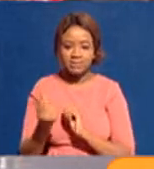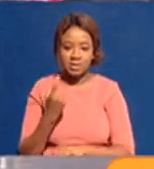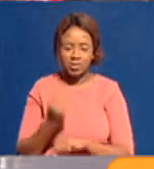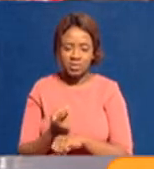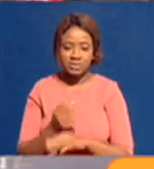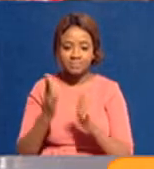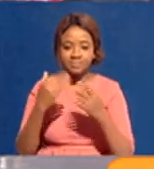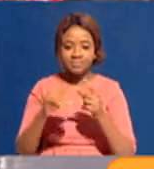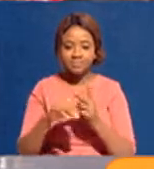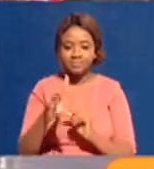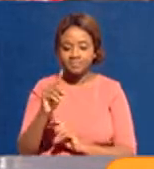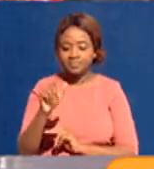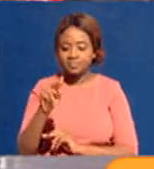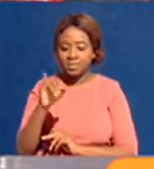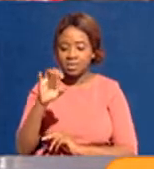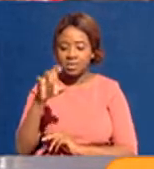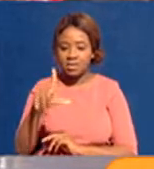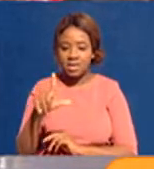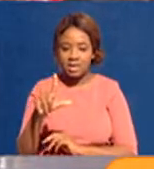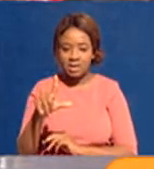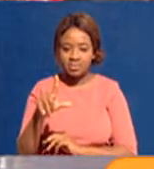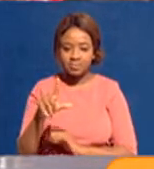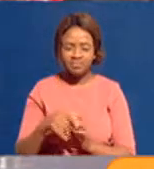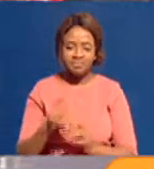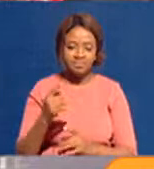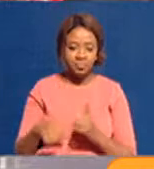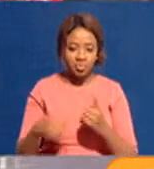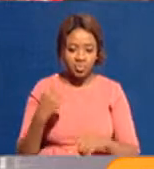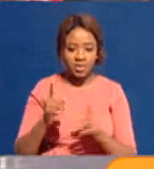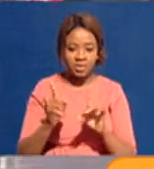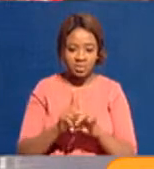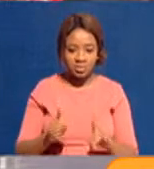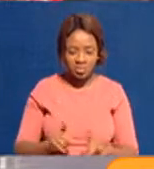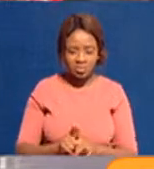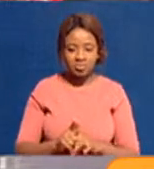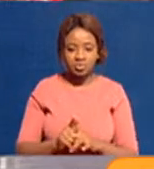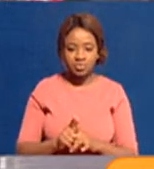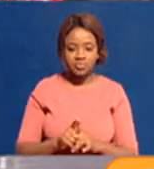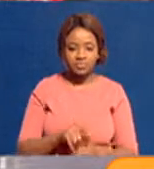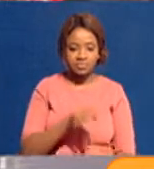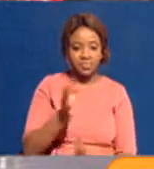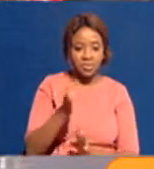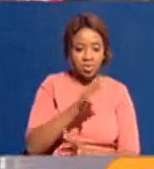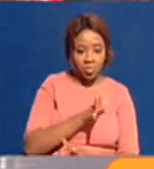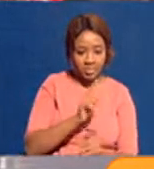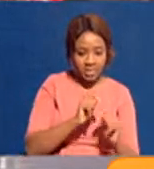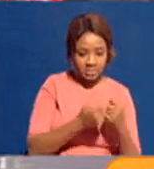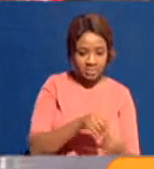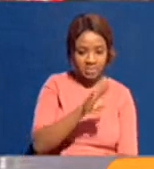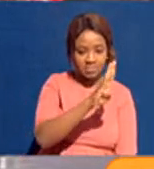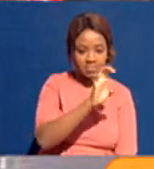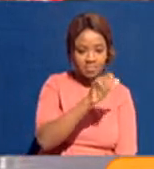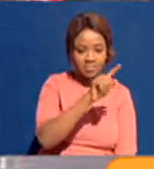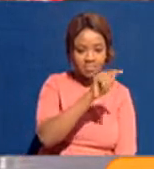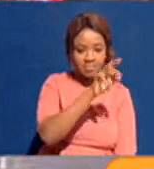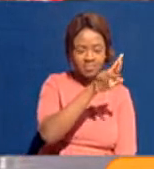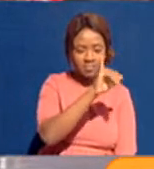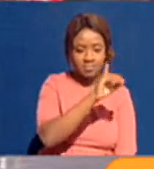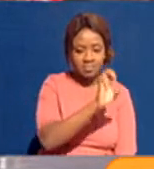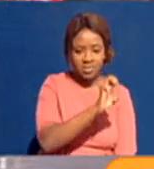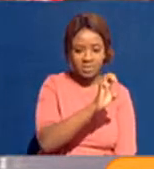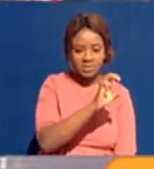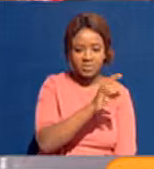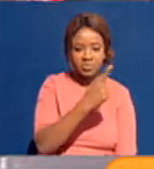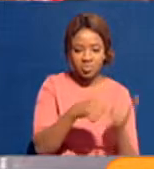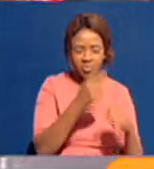Simiyu came in a distant second as 3,000 meter steeplechase record holder Beatrice Chepkoech won the women's race ahead